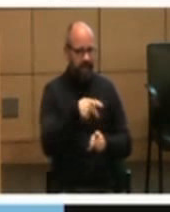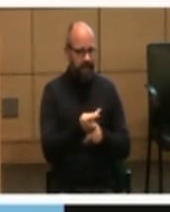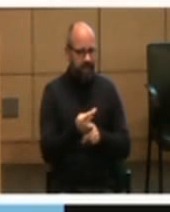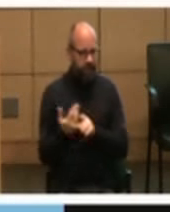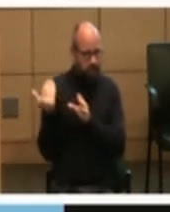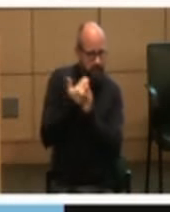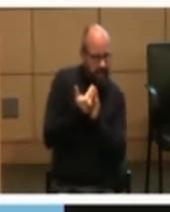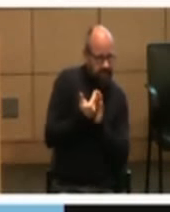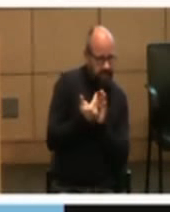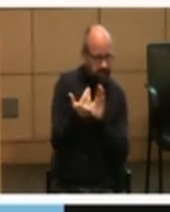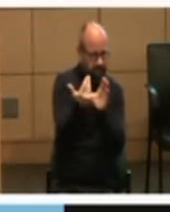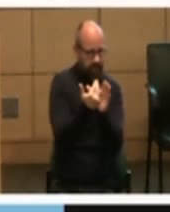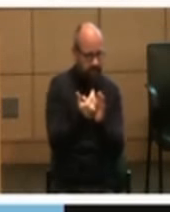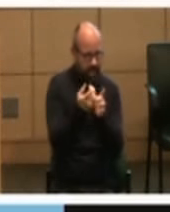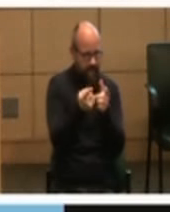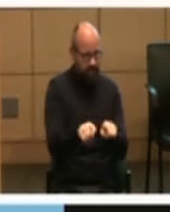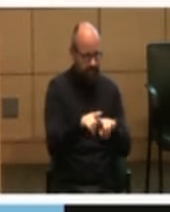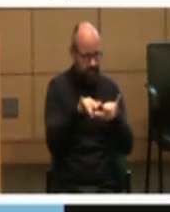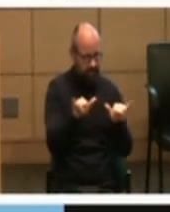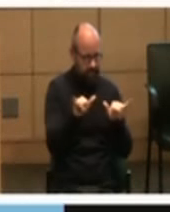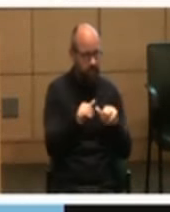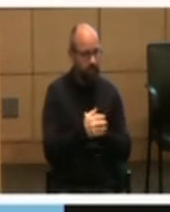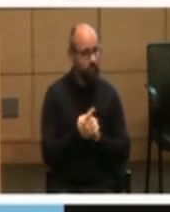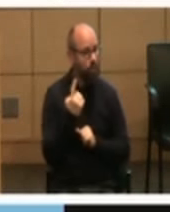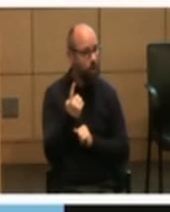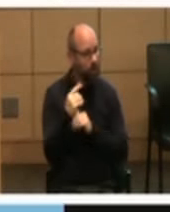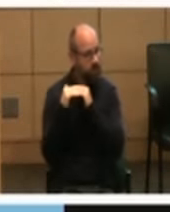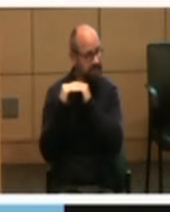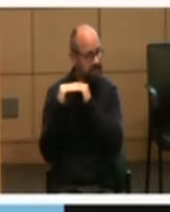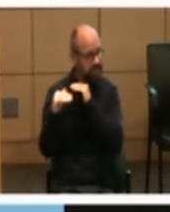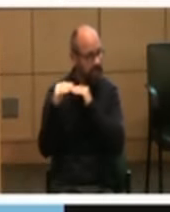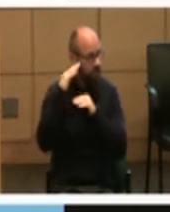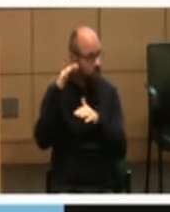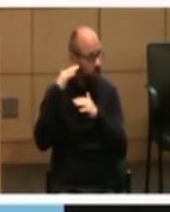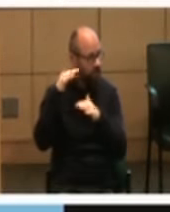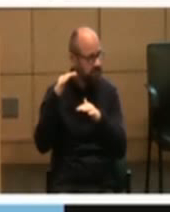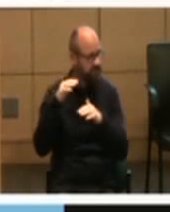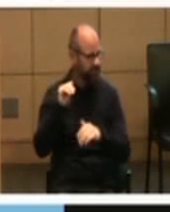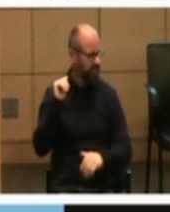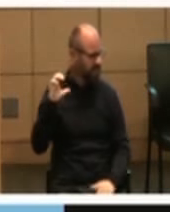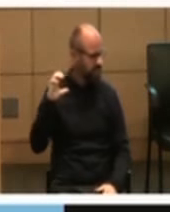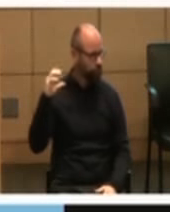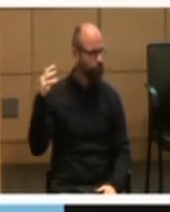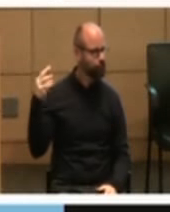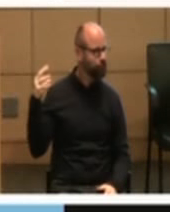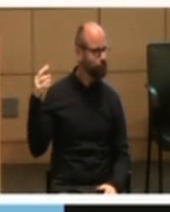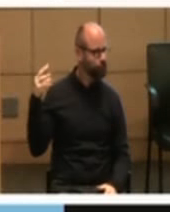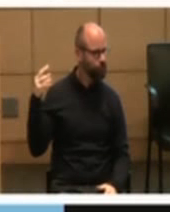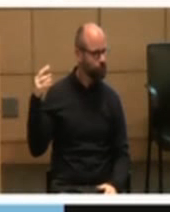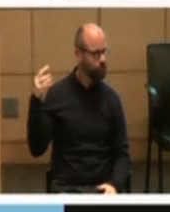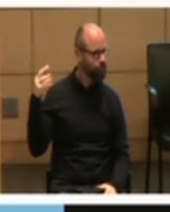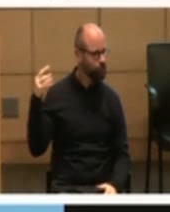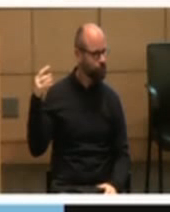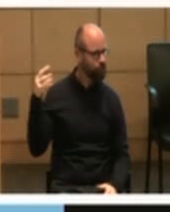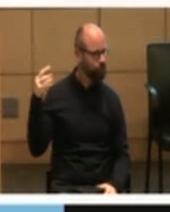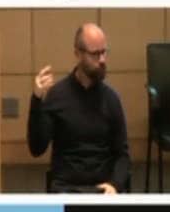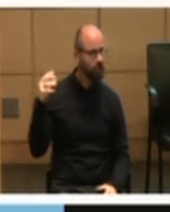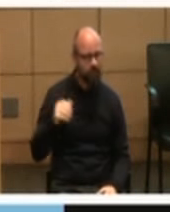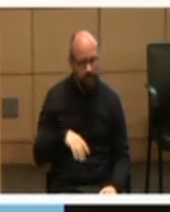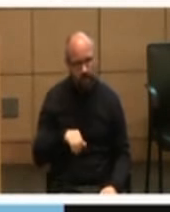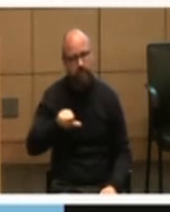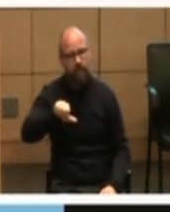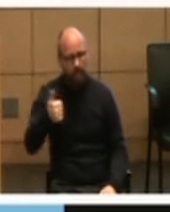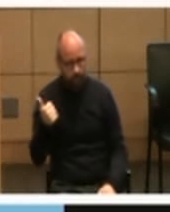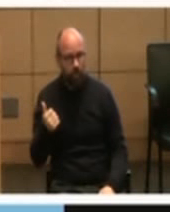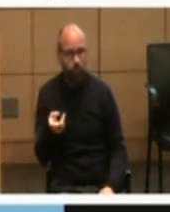these experiments. One was steady noise, the one that just kind of the relatively shh type of noise. The other one was